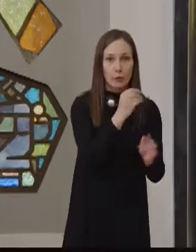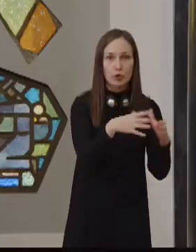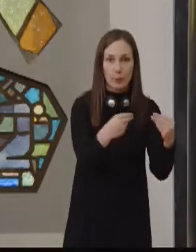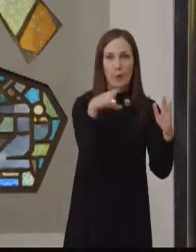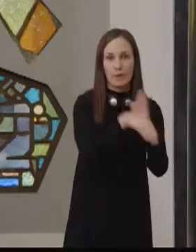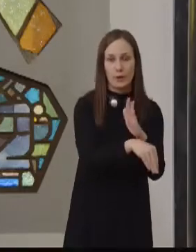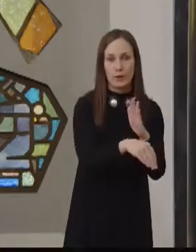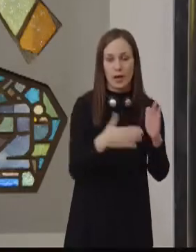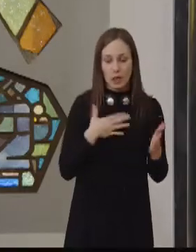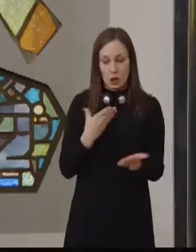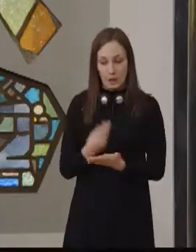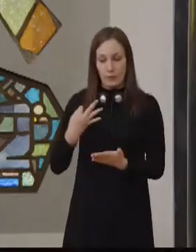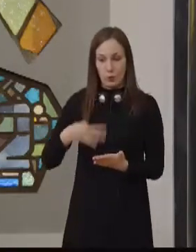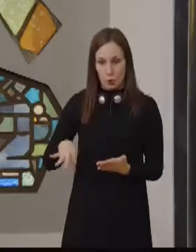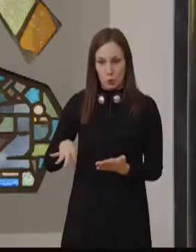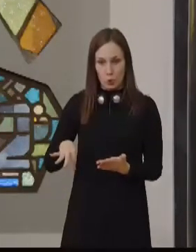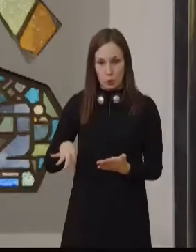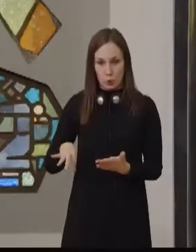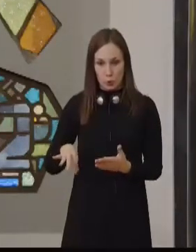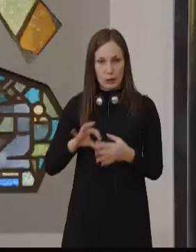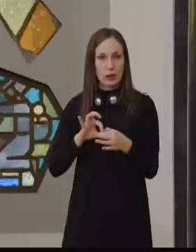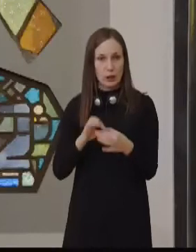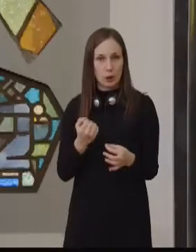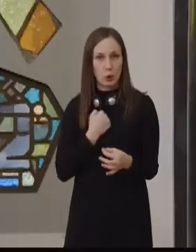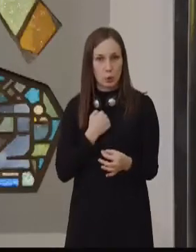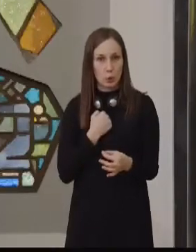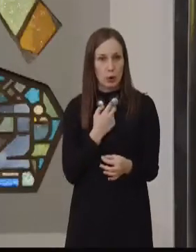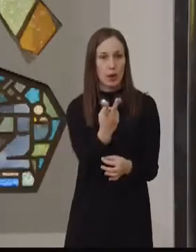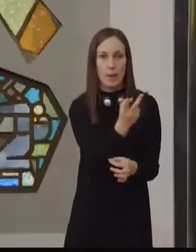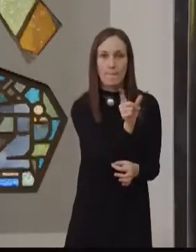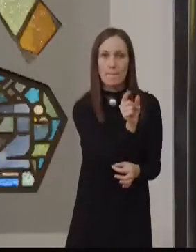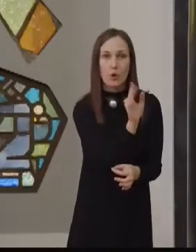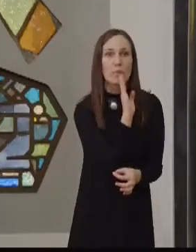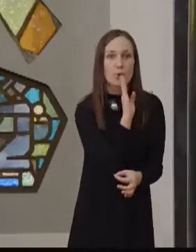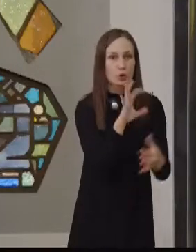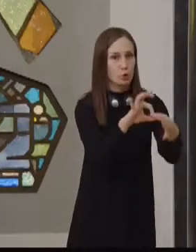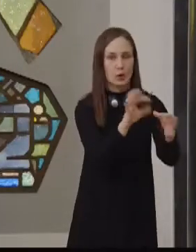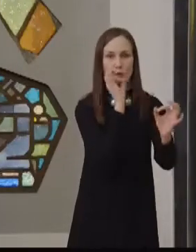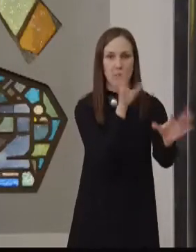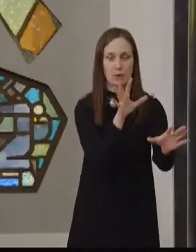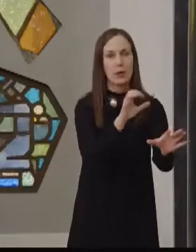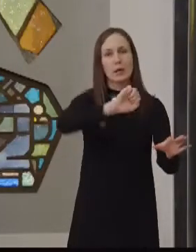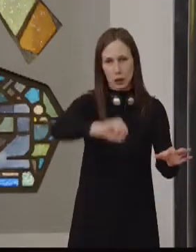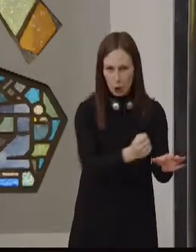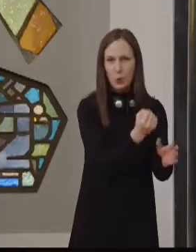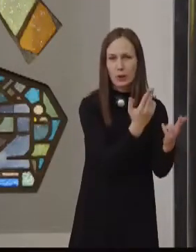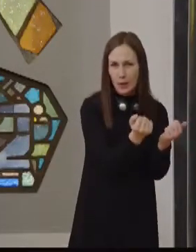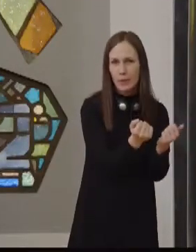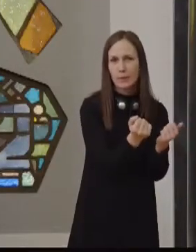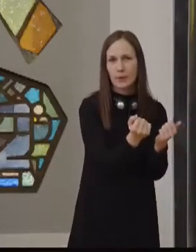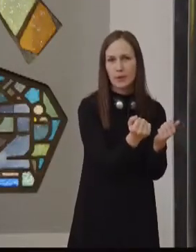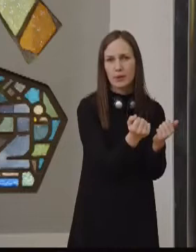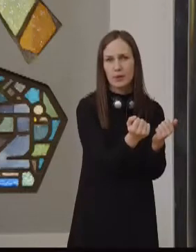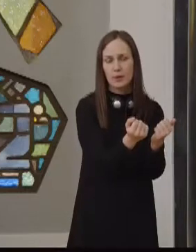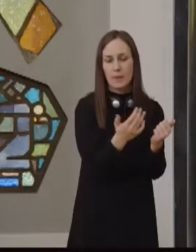my child grows up in a family of 2 women. I only have